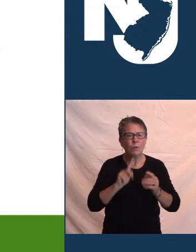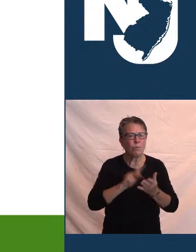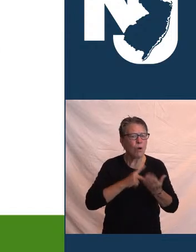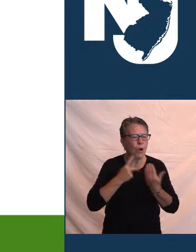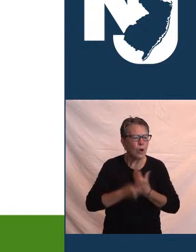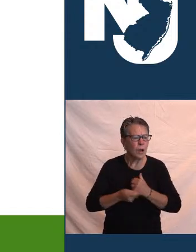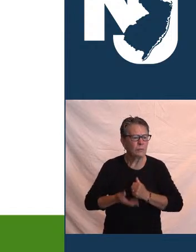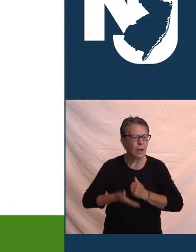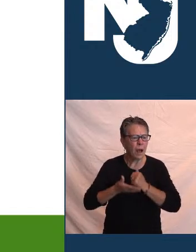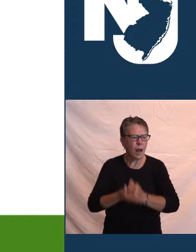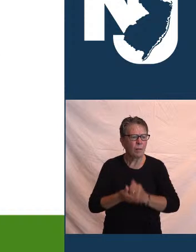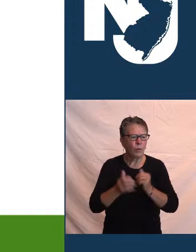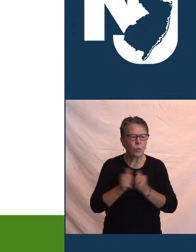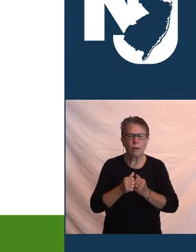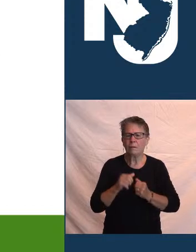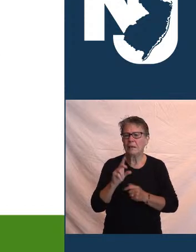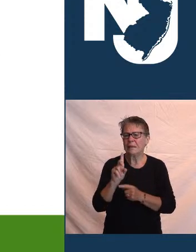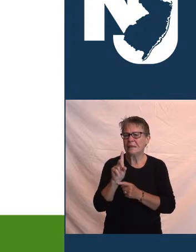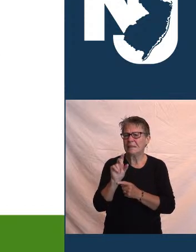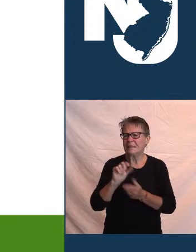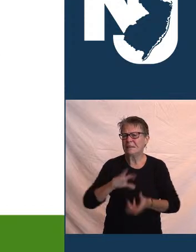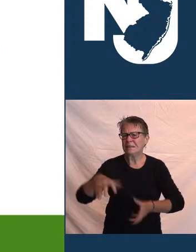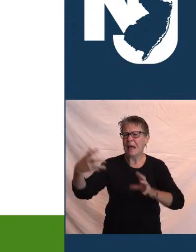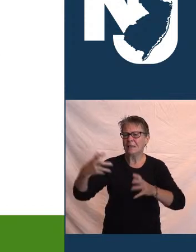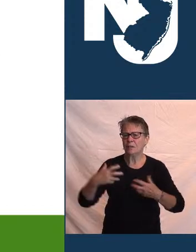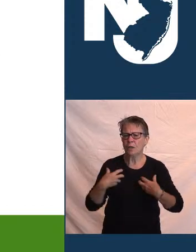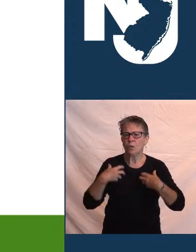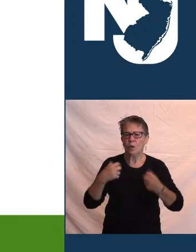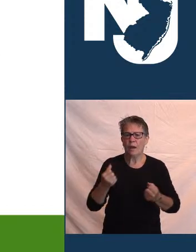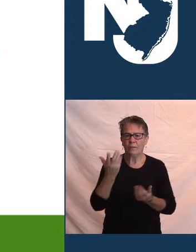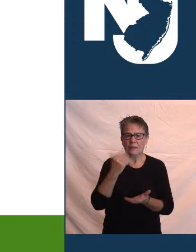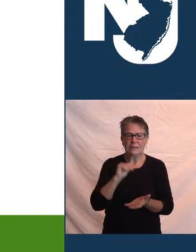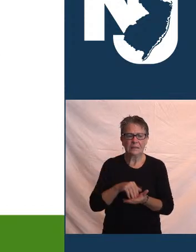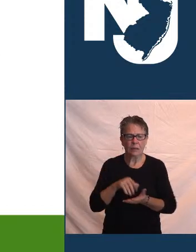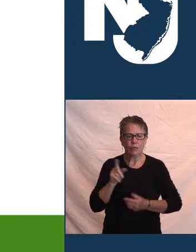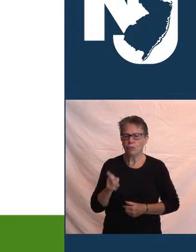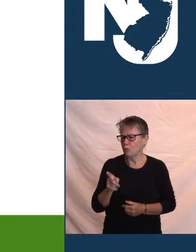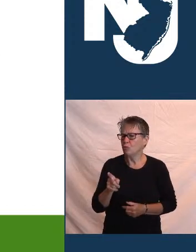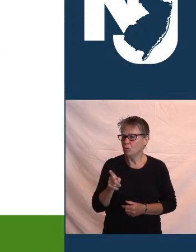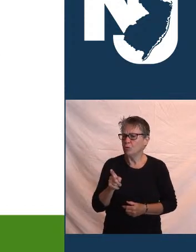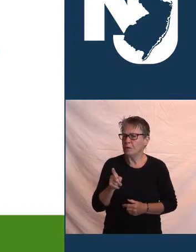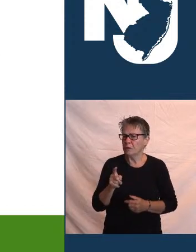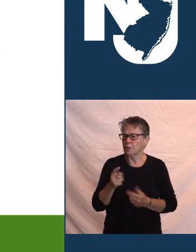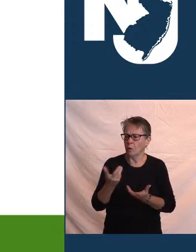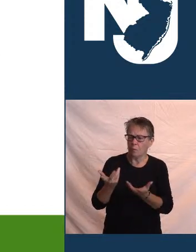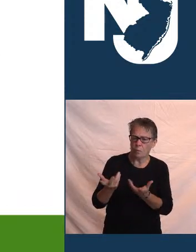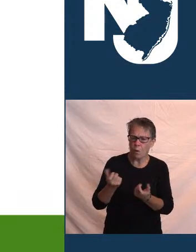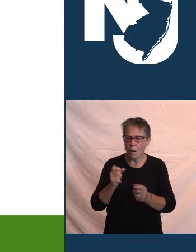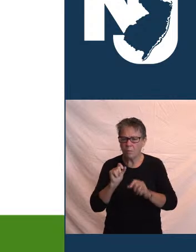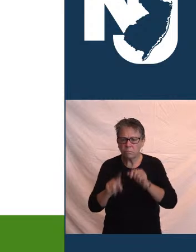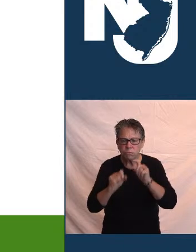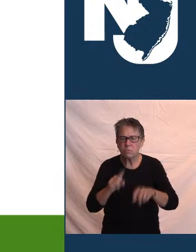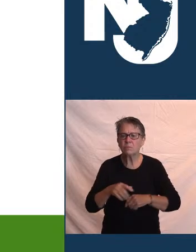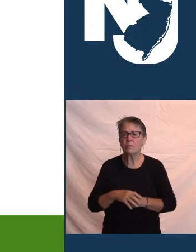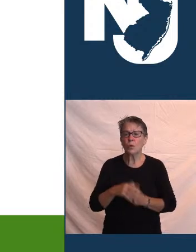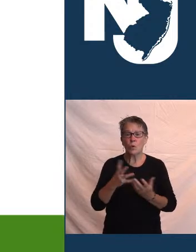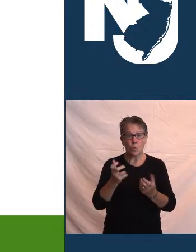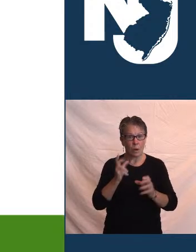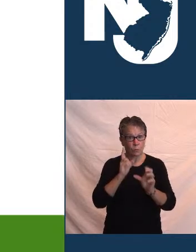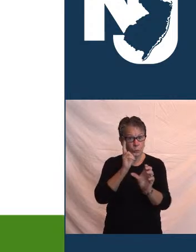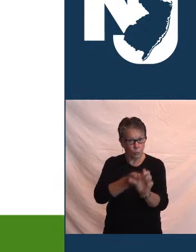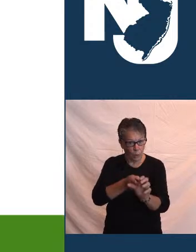once you register, you will get the Zoom log-on information emailed to you. Again, today, 5:15. Go